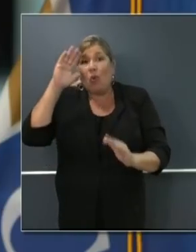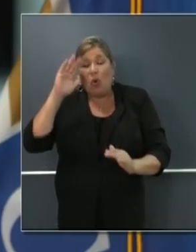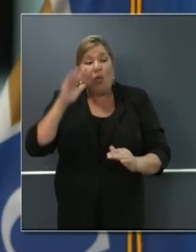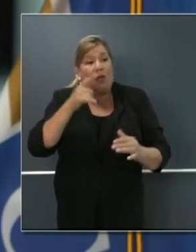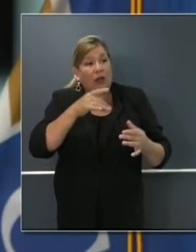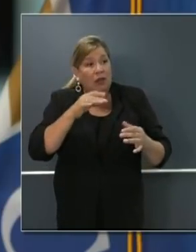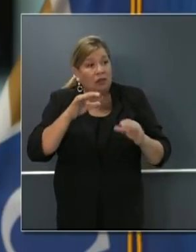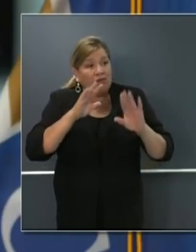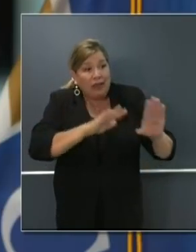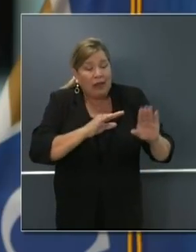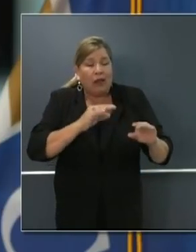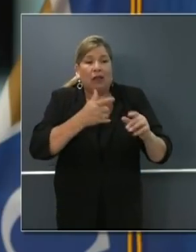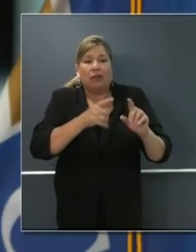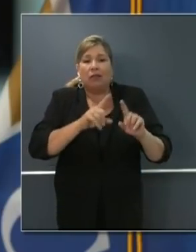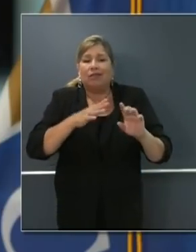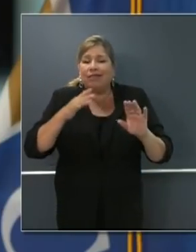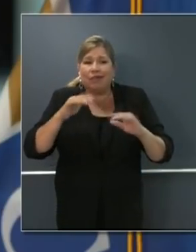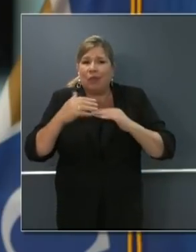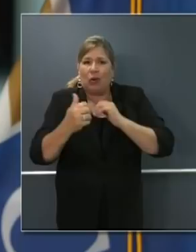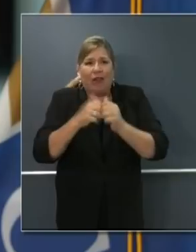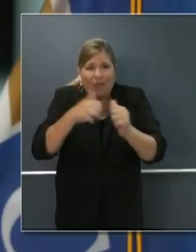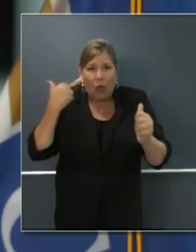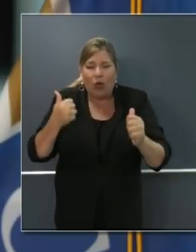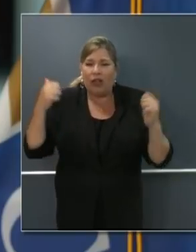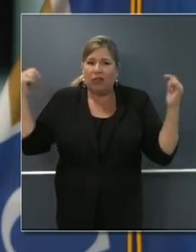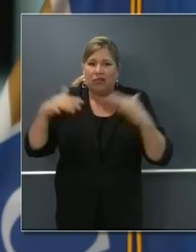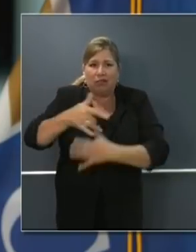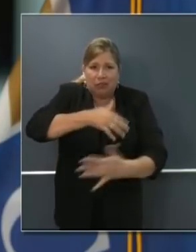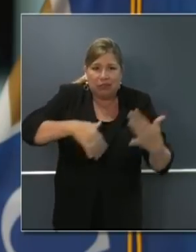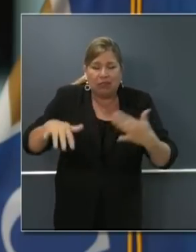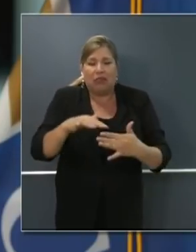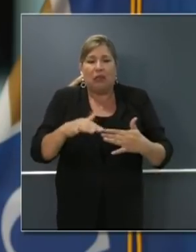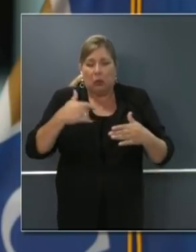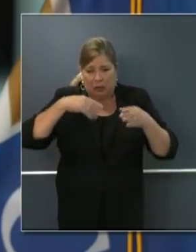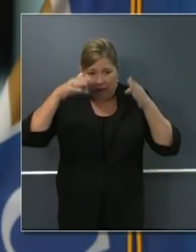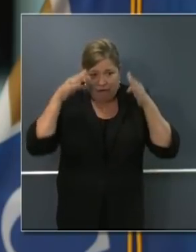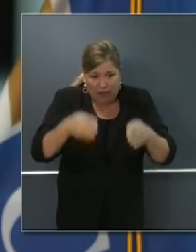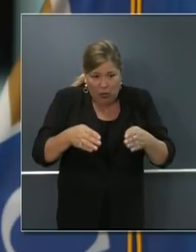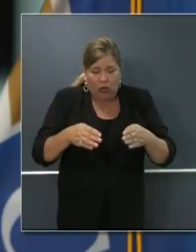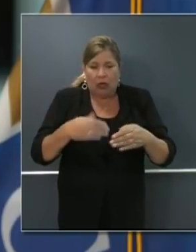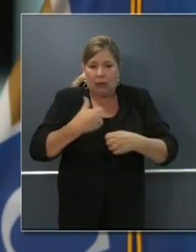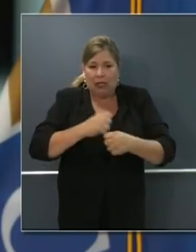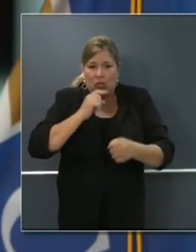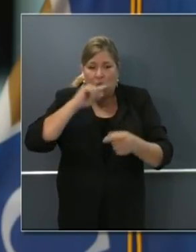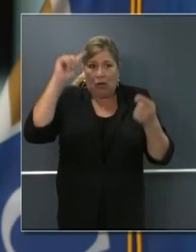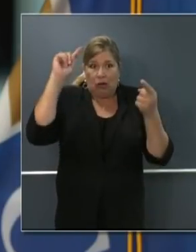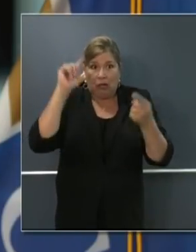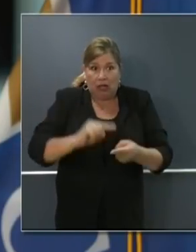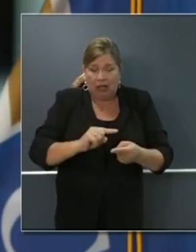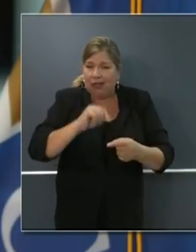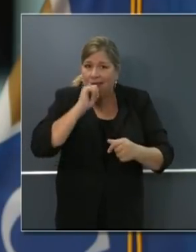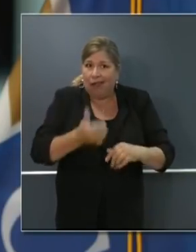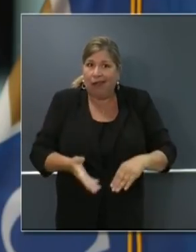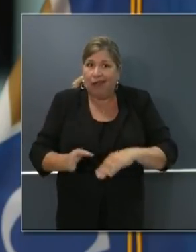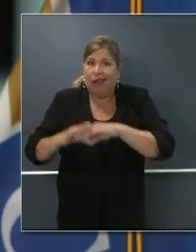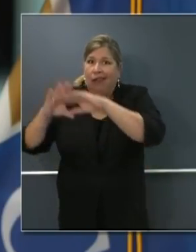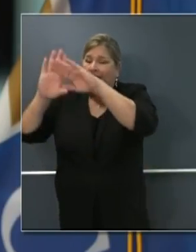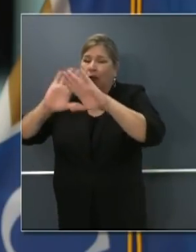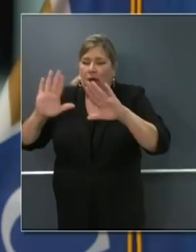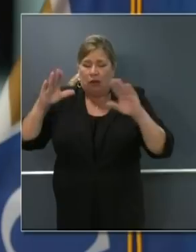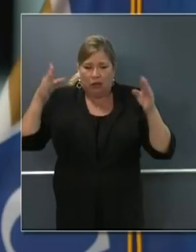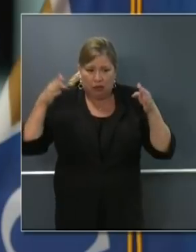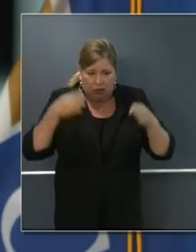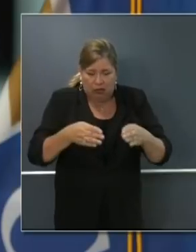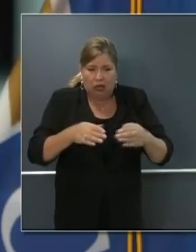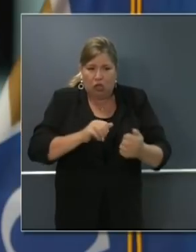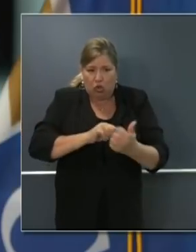these announcements. So it's very targeted, very focused, trying to solve a health problem, try to mitigate one that could grow into the future.